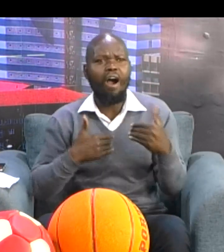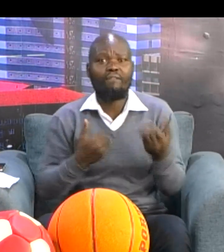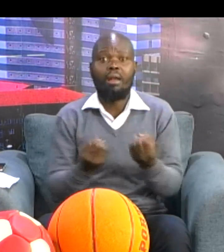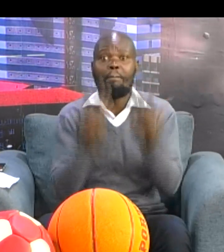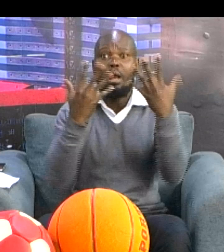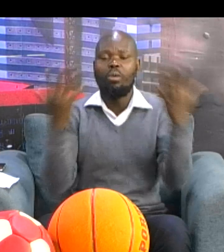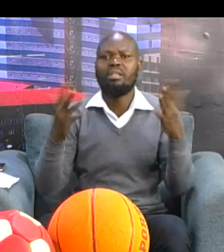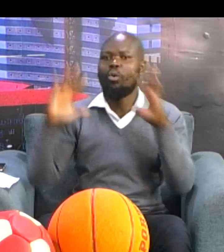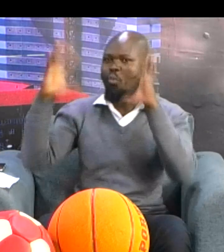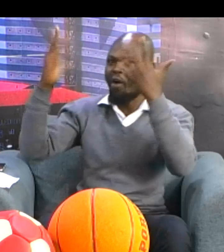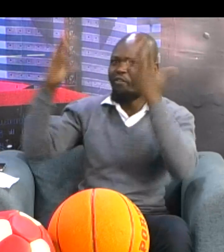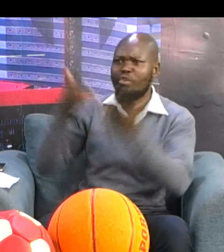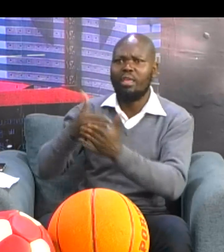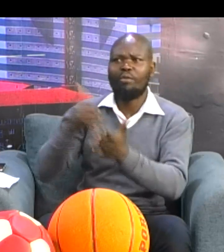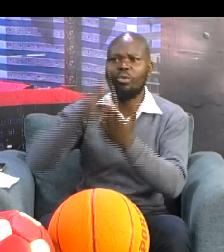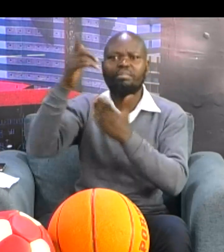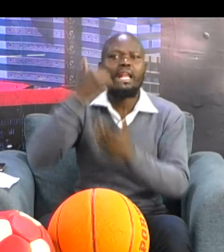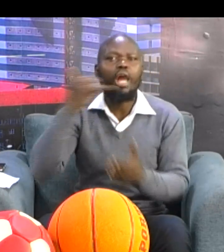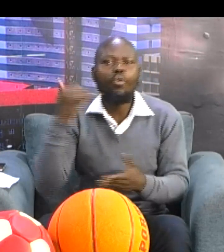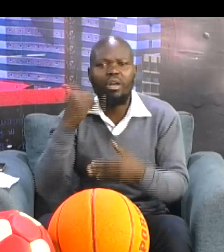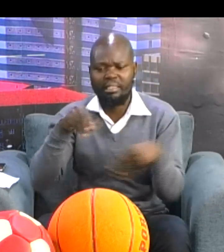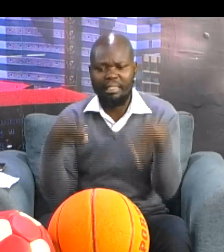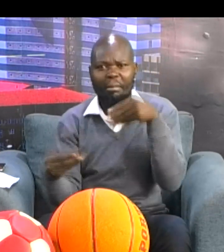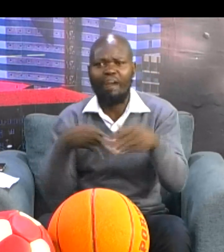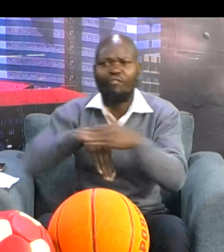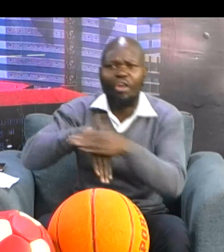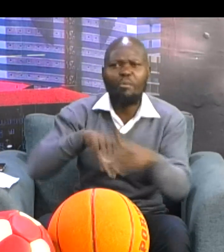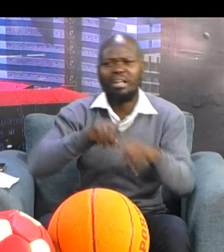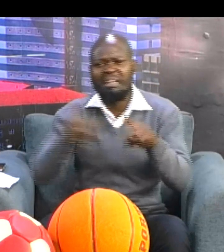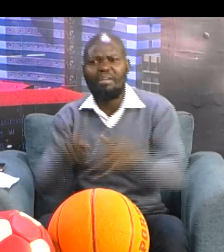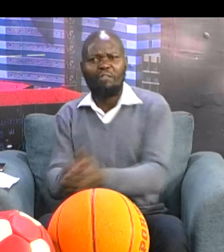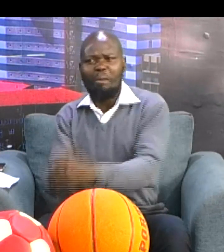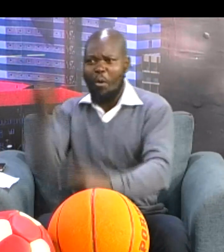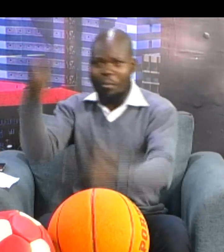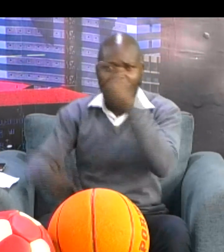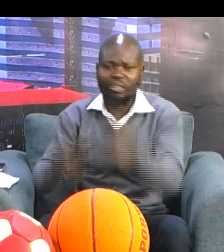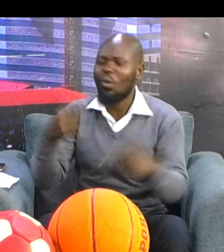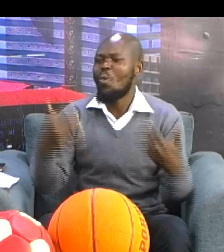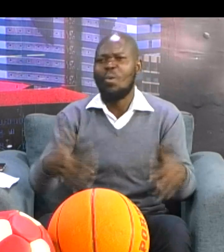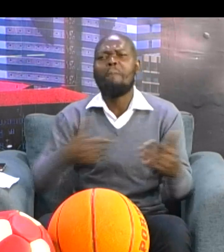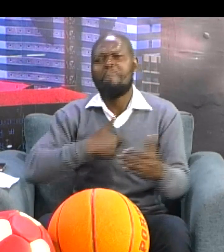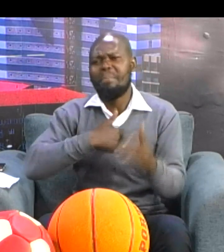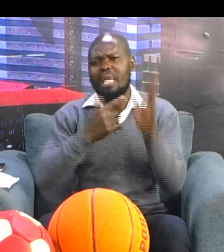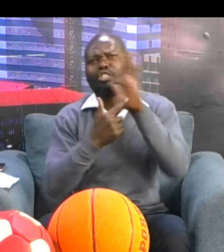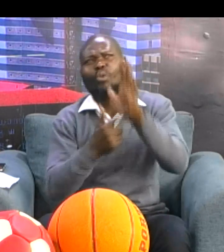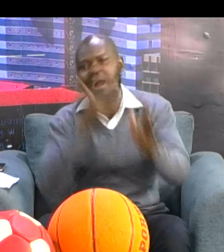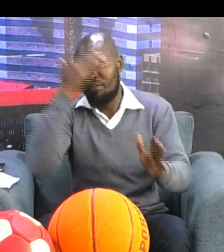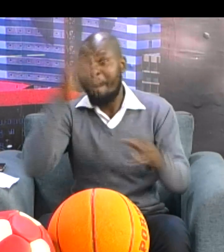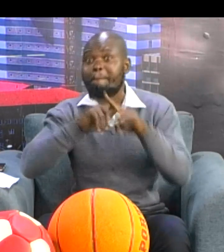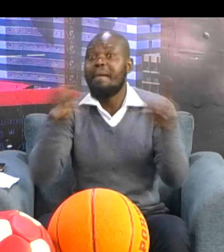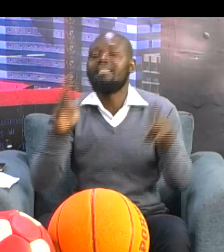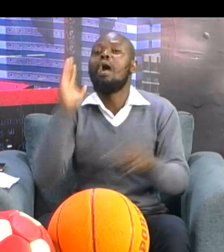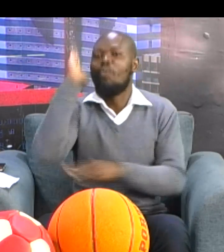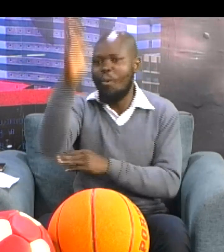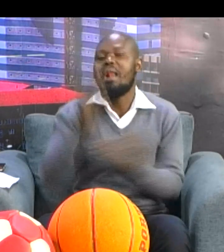this month of Deaf Awareness, where we're continuing different events. We've seen in Nakuru, we've seen volleyball being